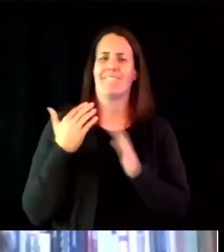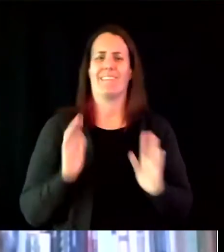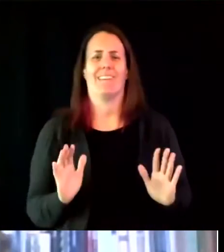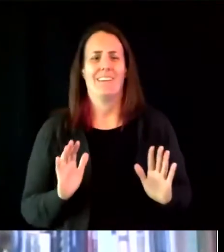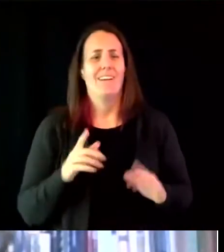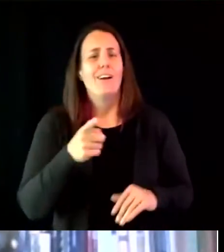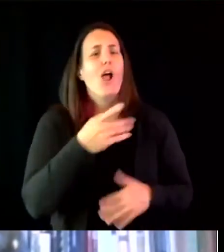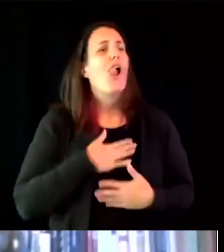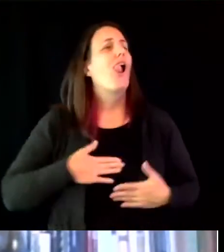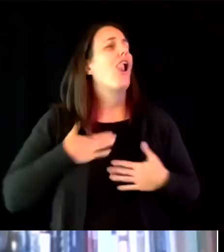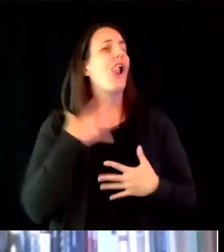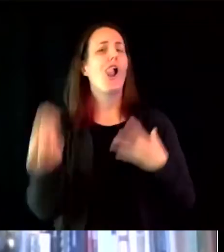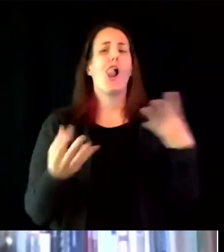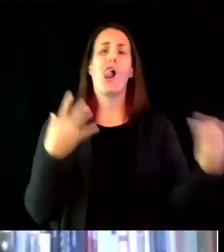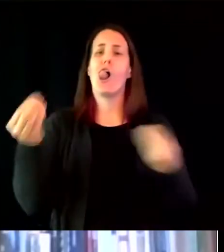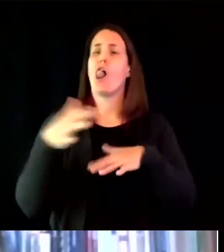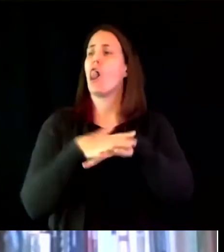online.